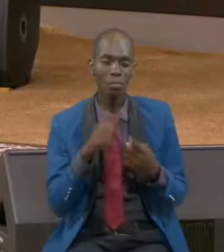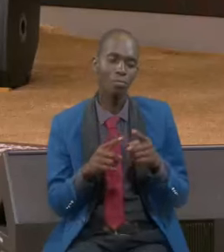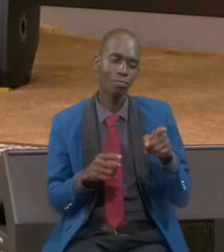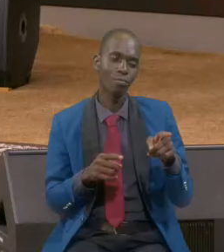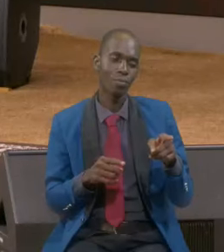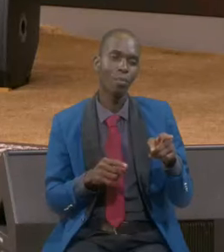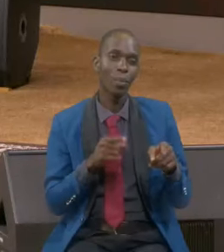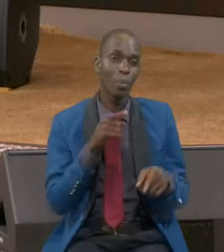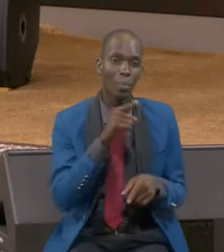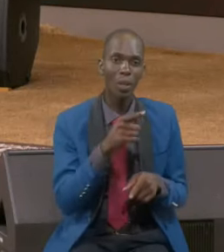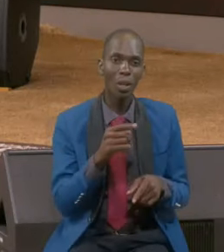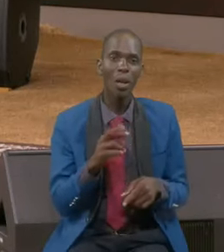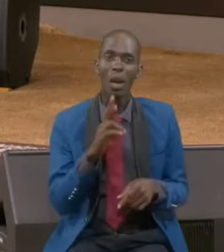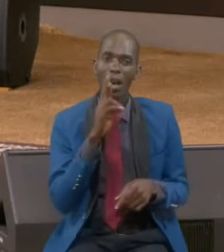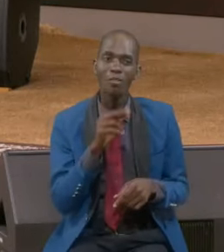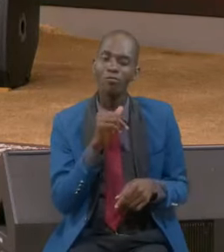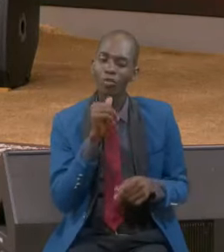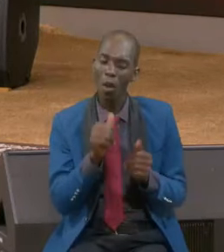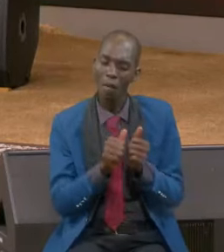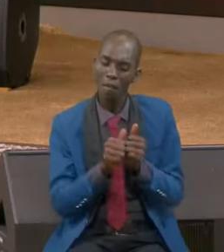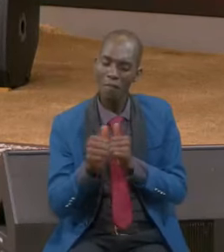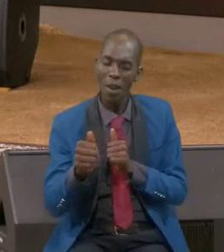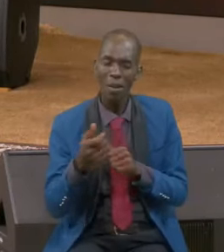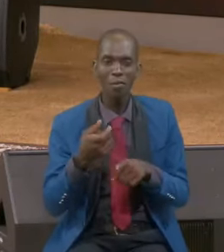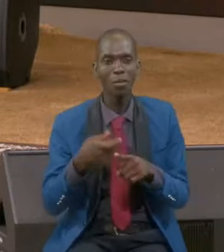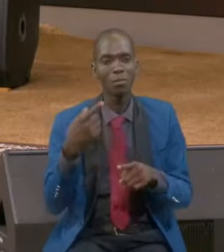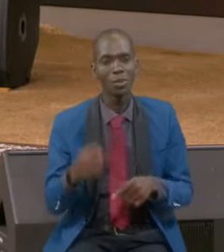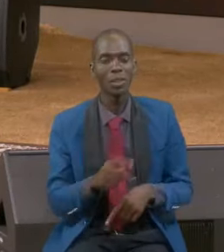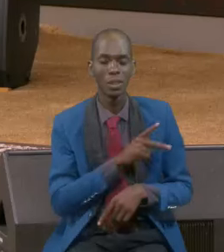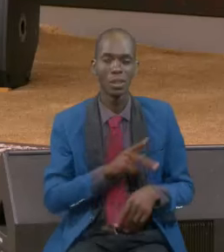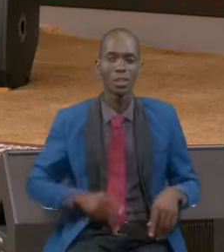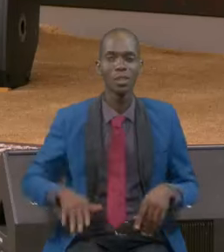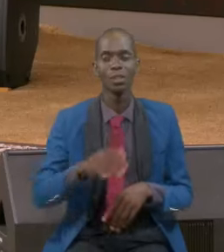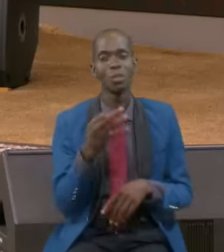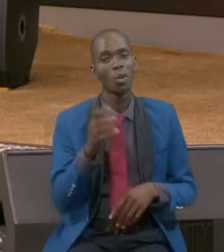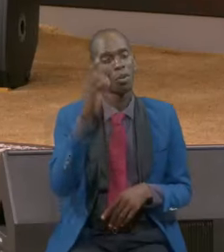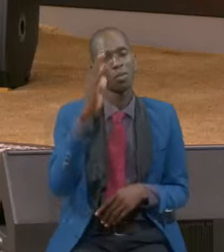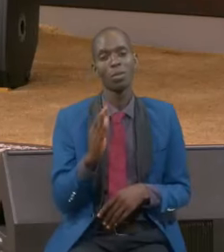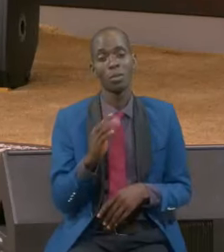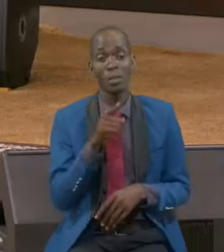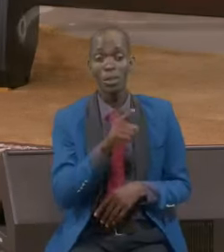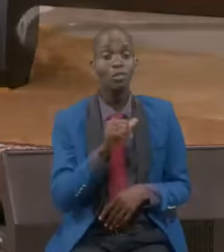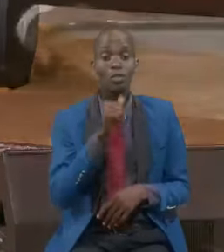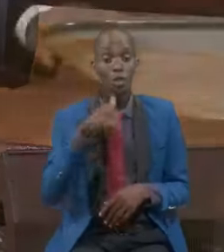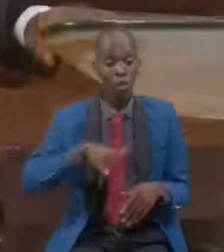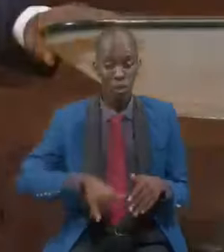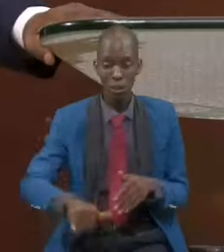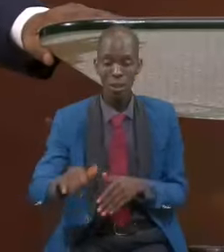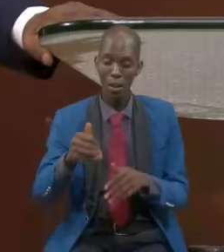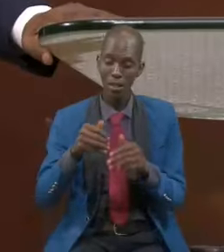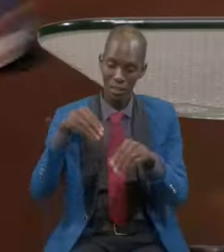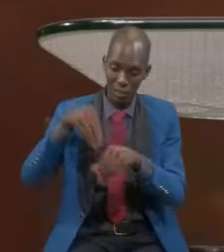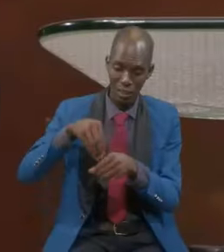art not far from the kingdom of God. He wasn't in yet, but he wasn't